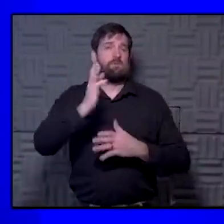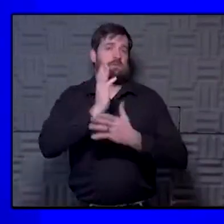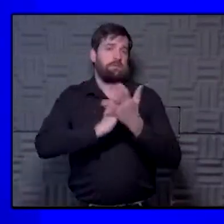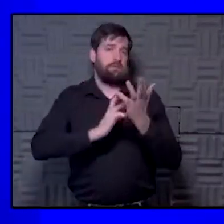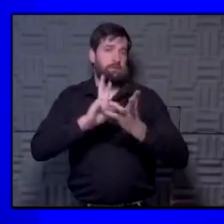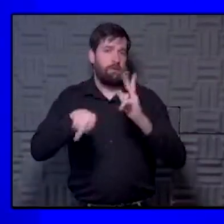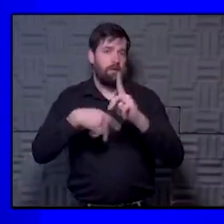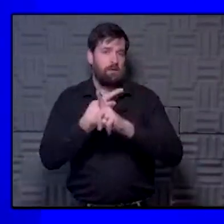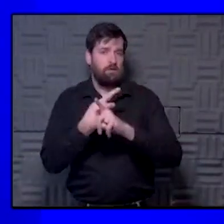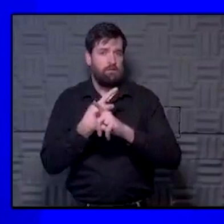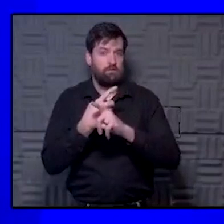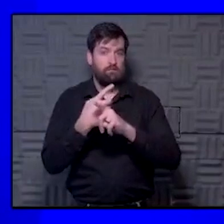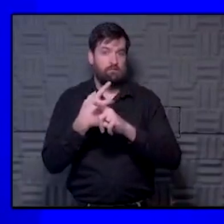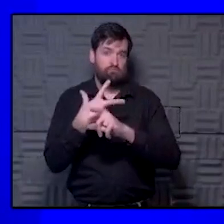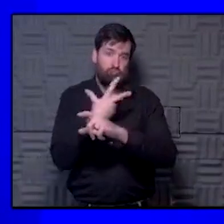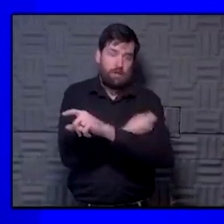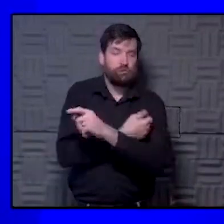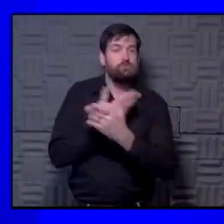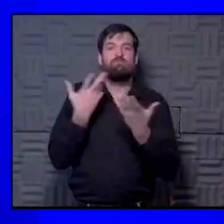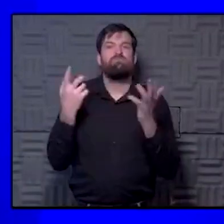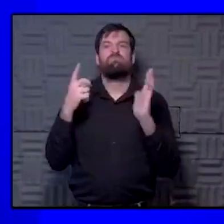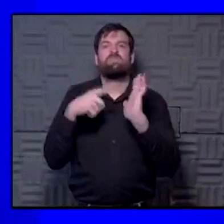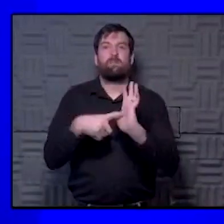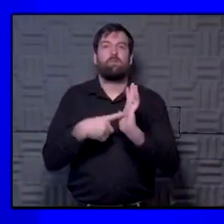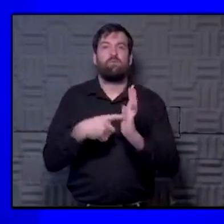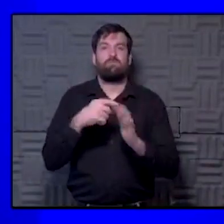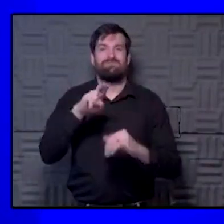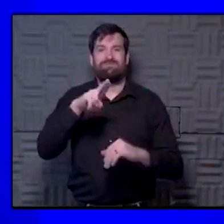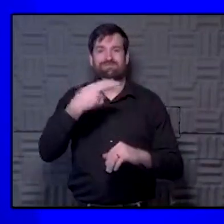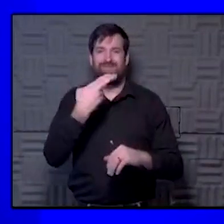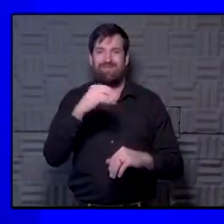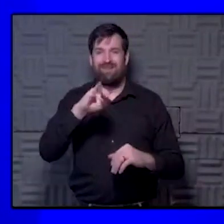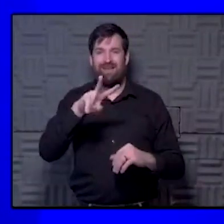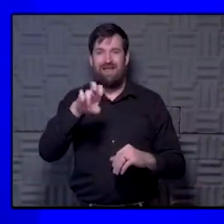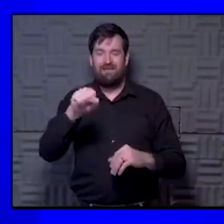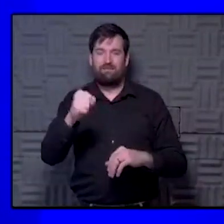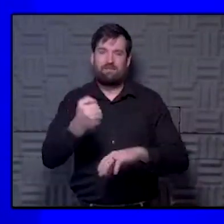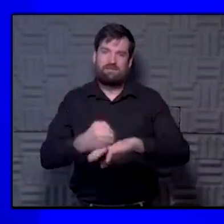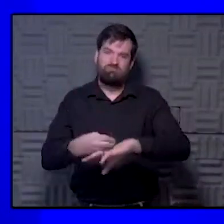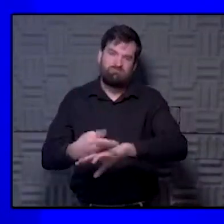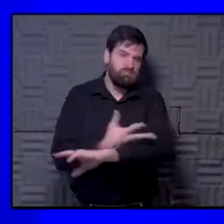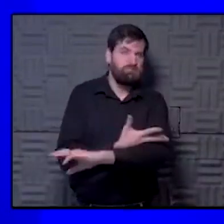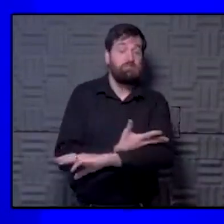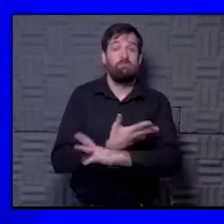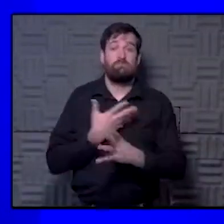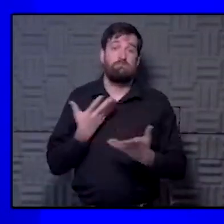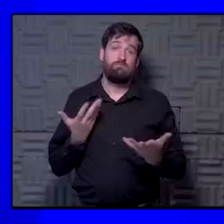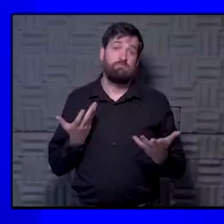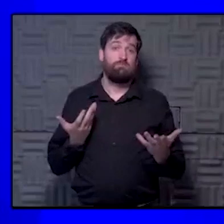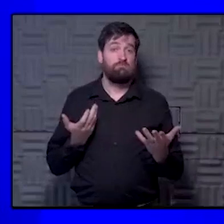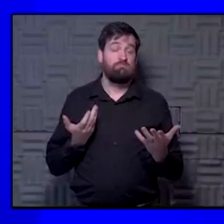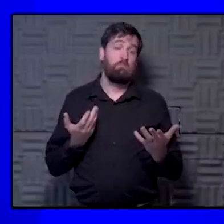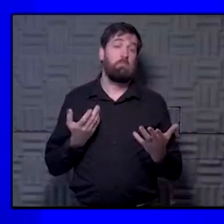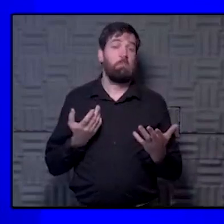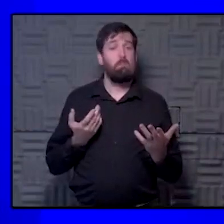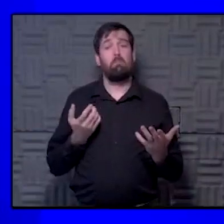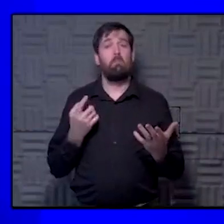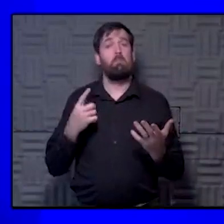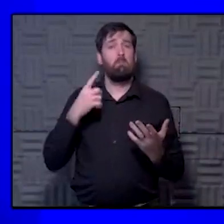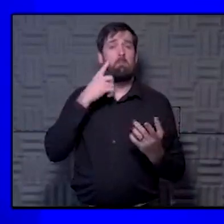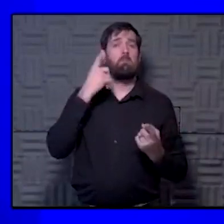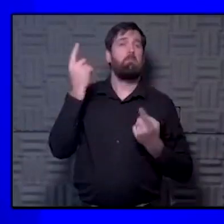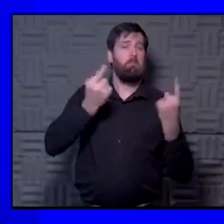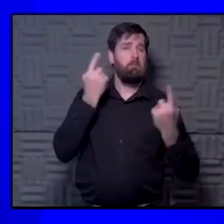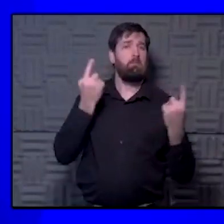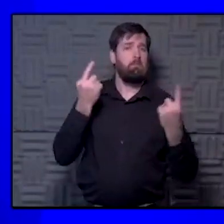mild reaction to the first vaccine, say you get hives or something after your first vaccination, in that case, probably pretty reasonable to think about taking Benadryl